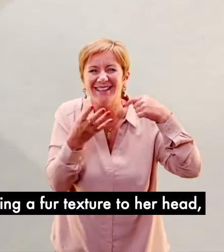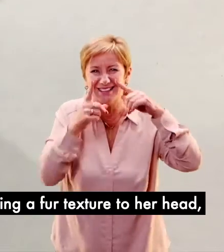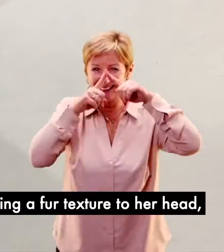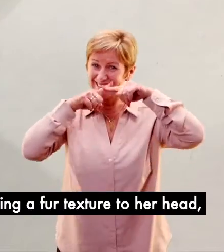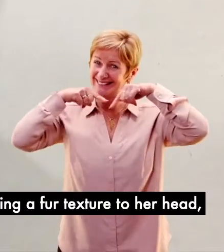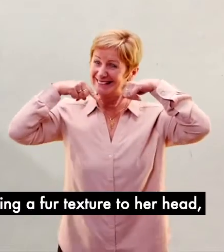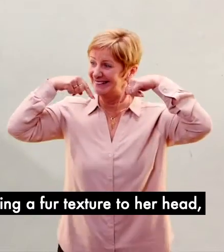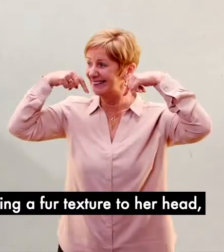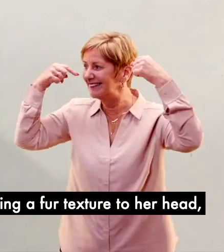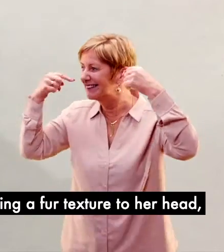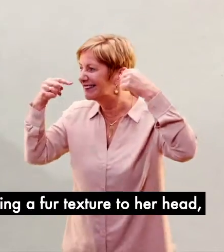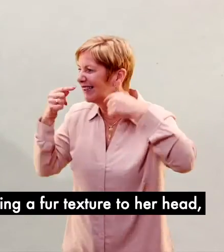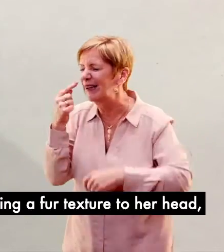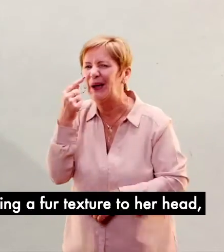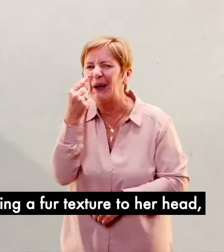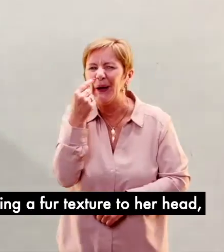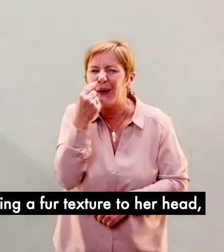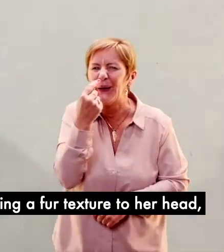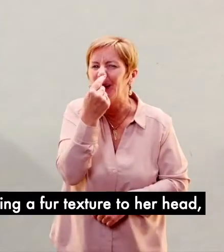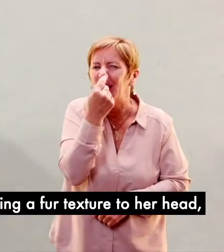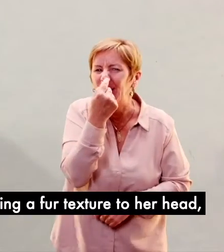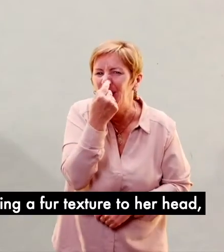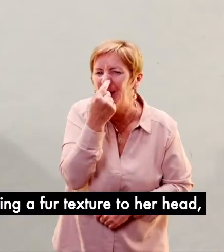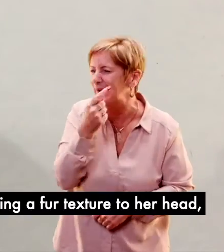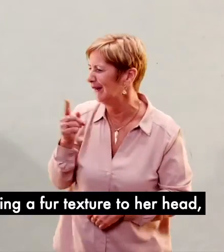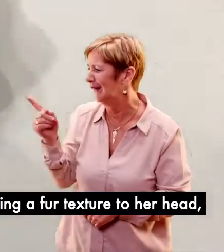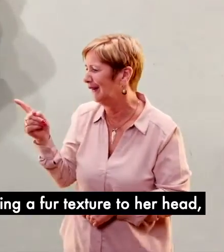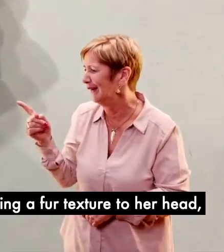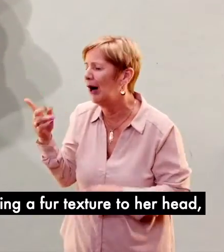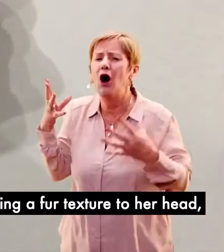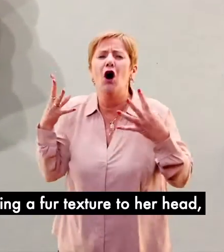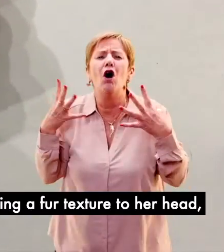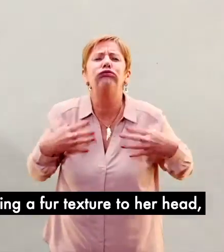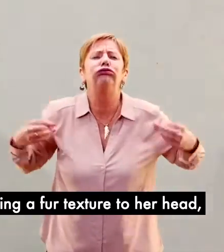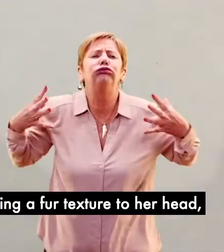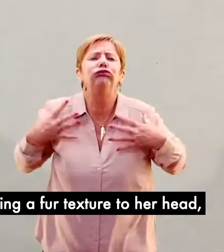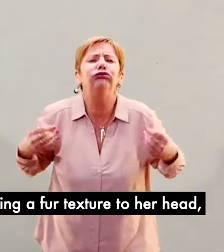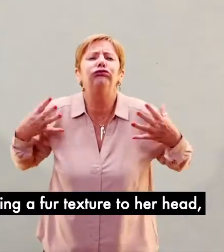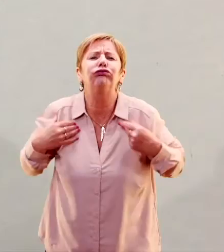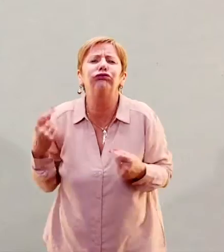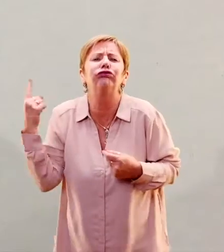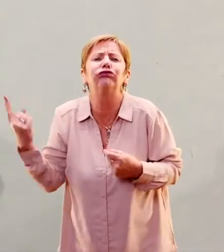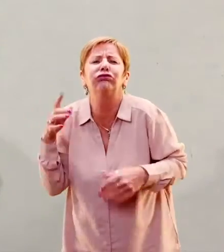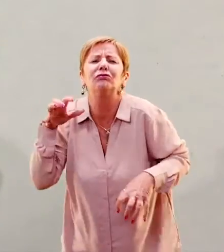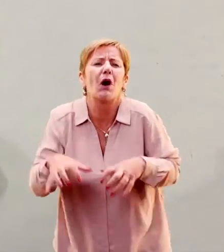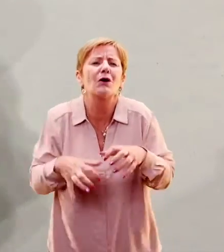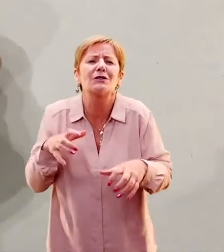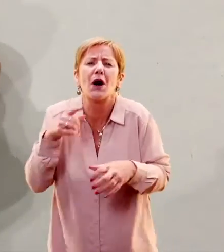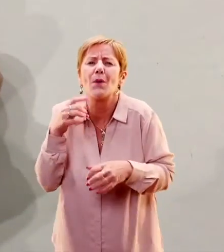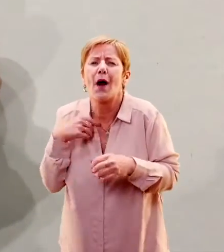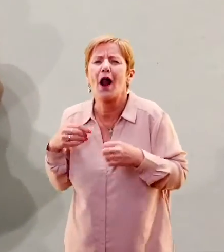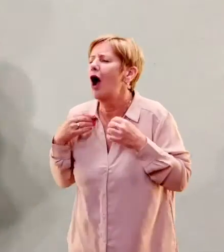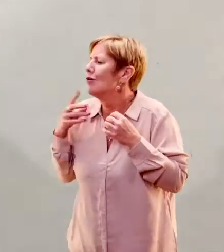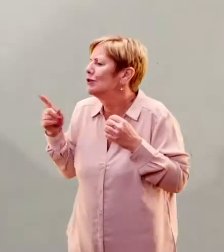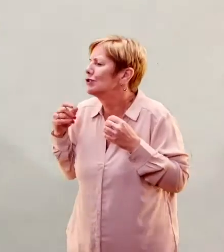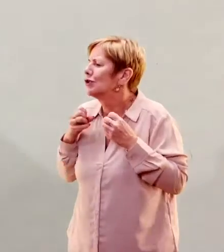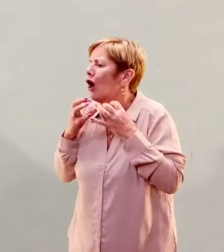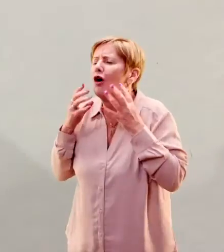Marge is a furry monster, so I'm going to start adding a fur texture to her head, hands and legs.